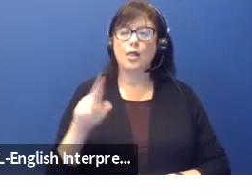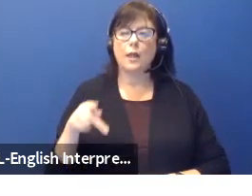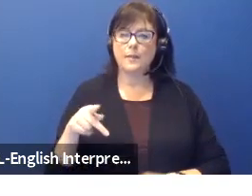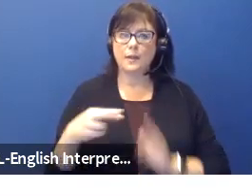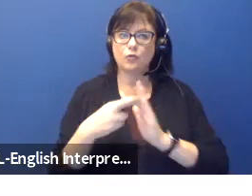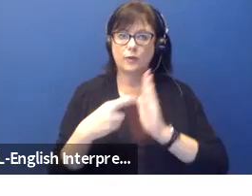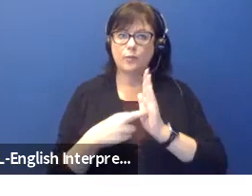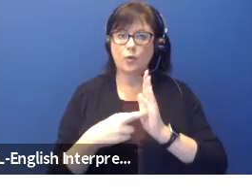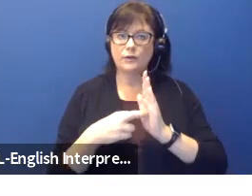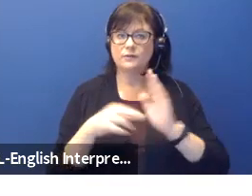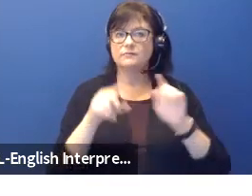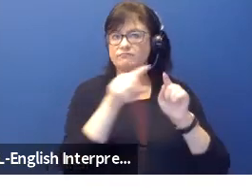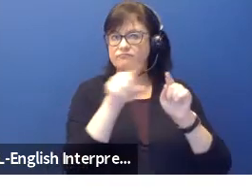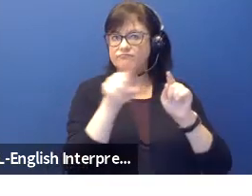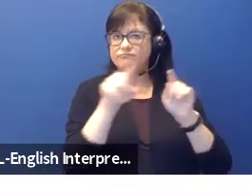select roll-up